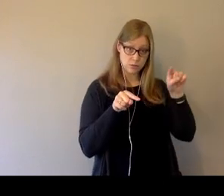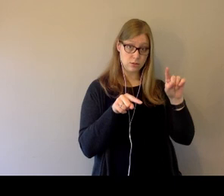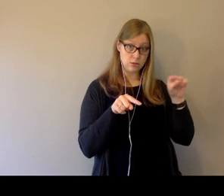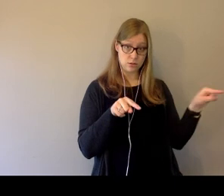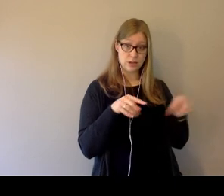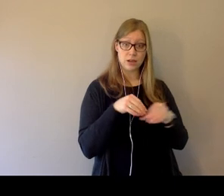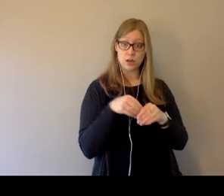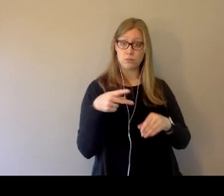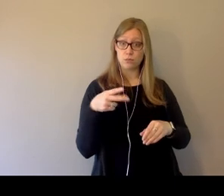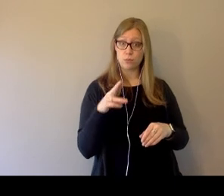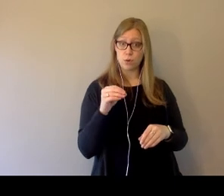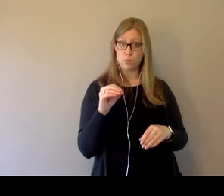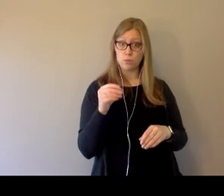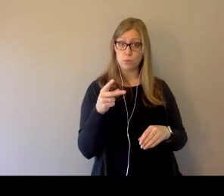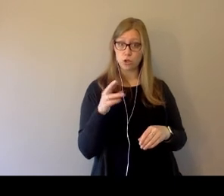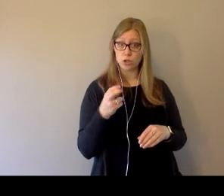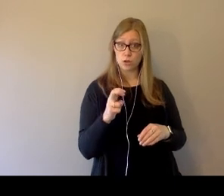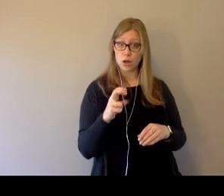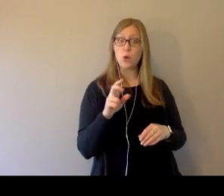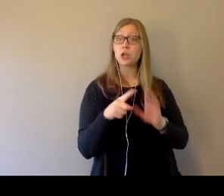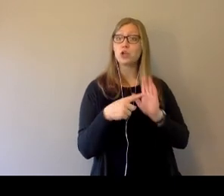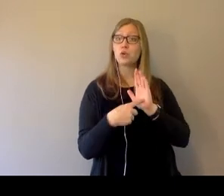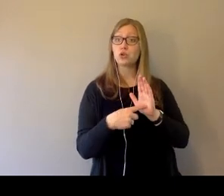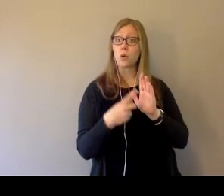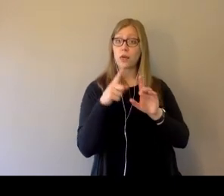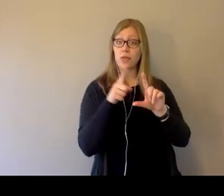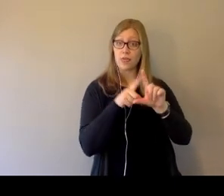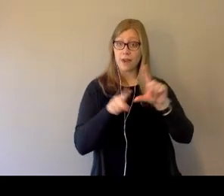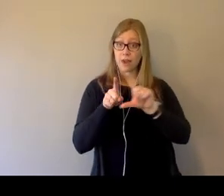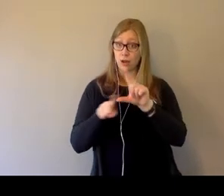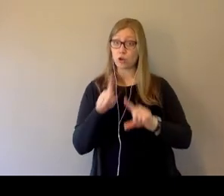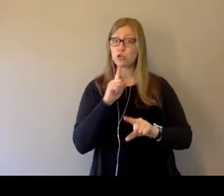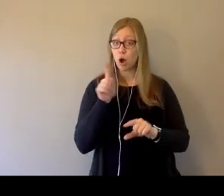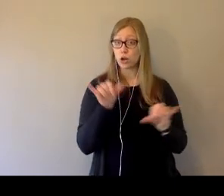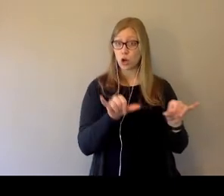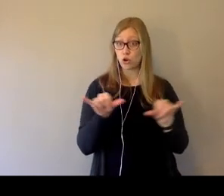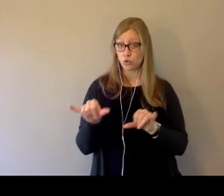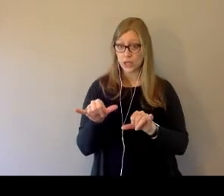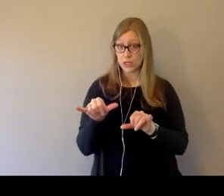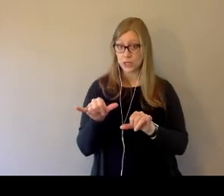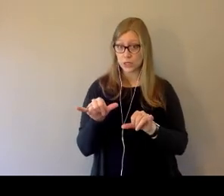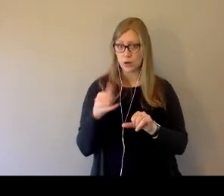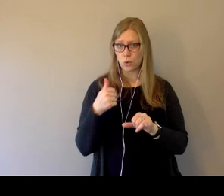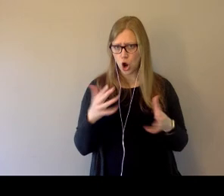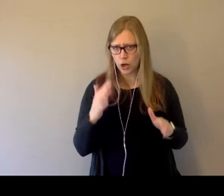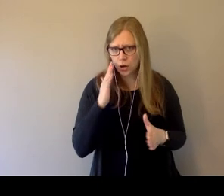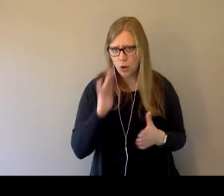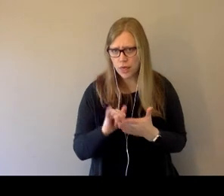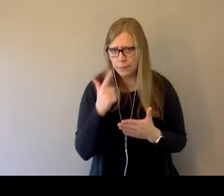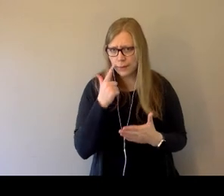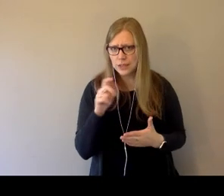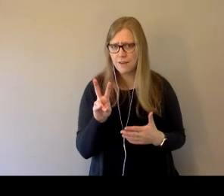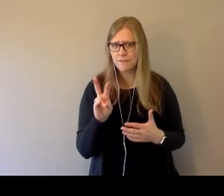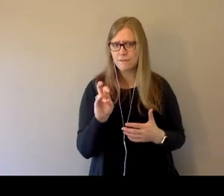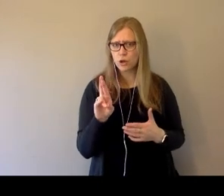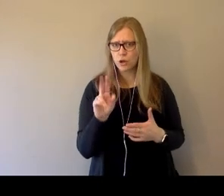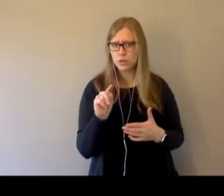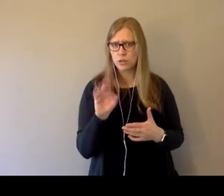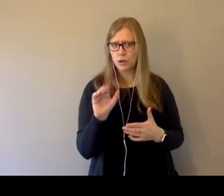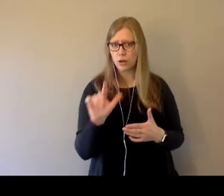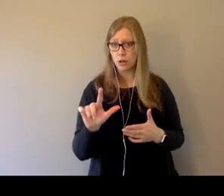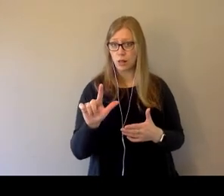know that's true by vertical angles. So let's make that statement. I'll use a red pen. So I'm going to say